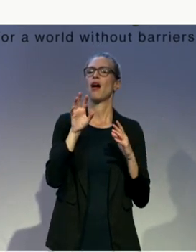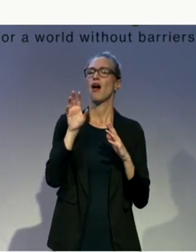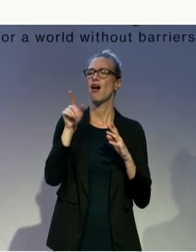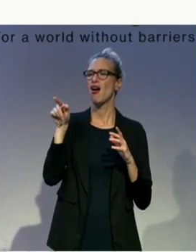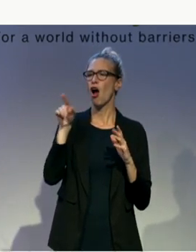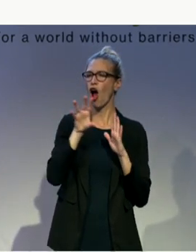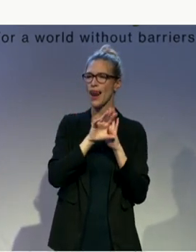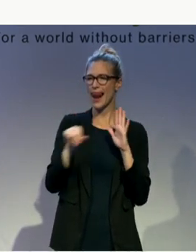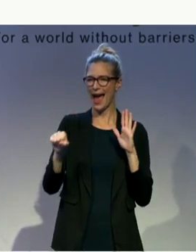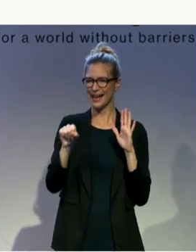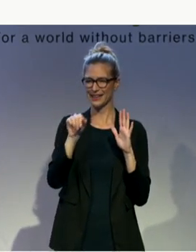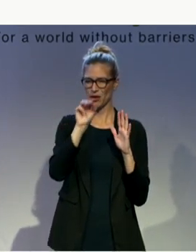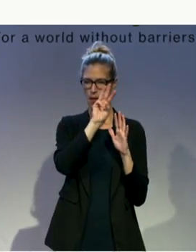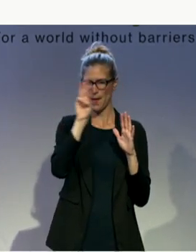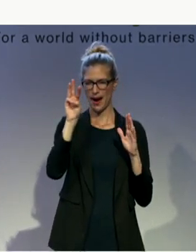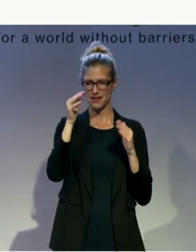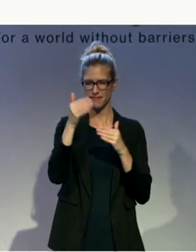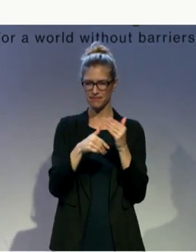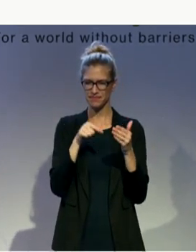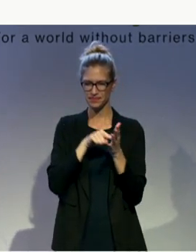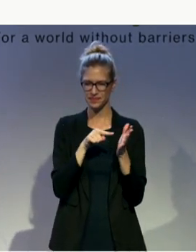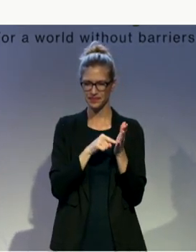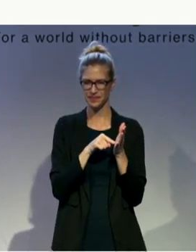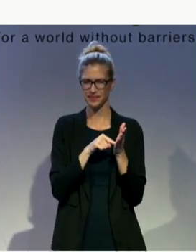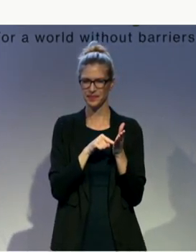your program has